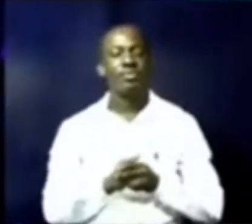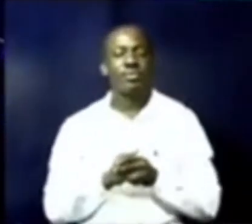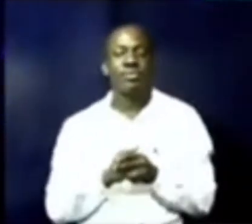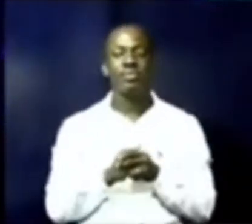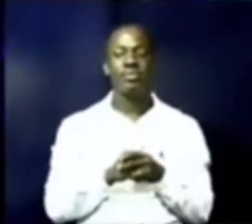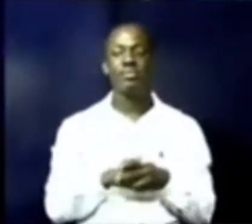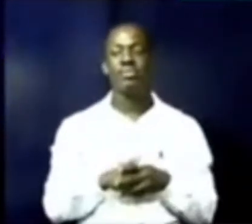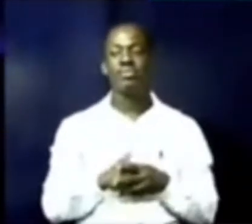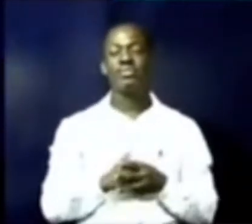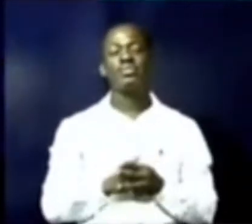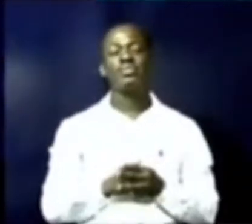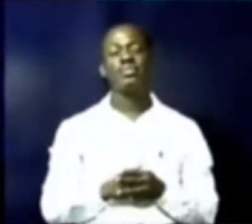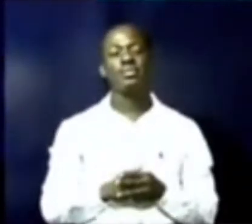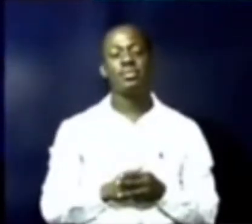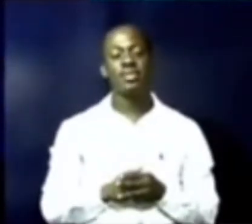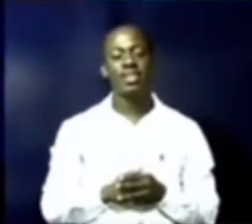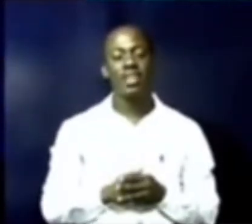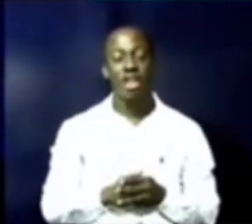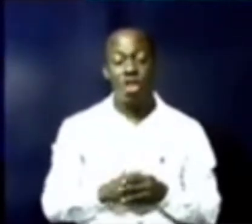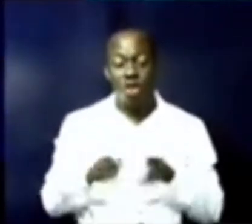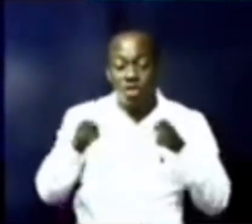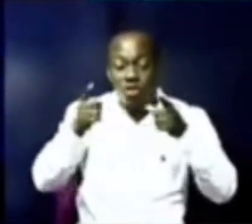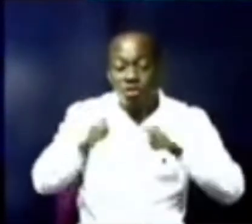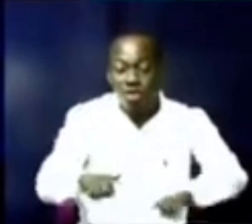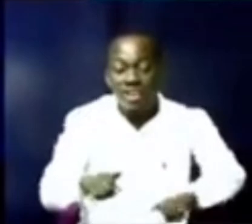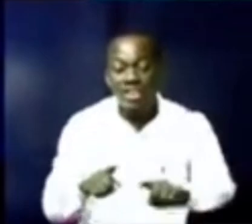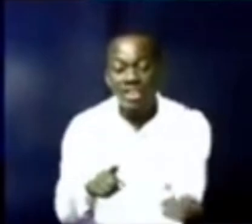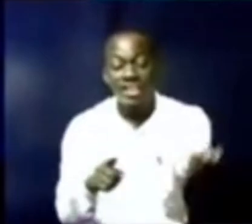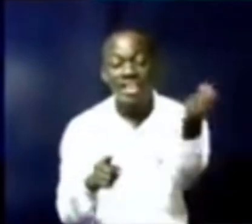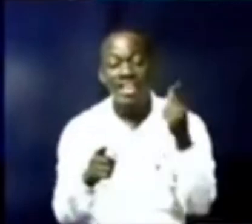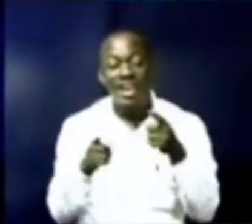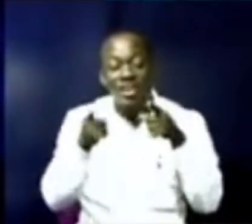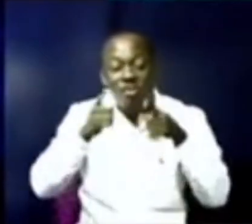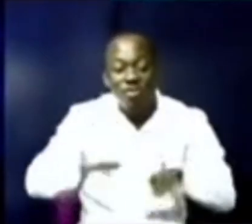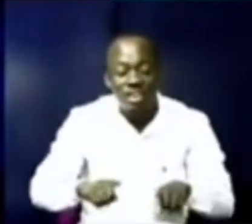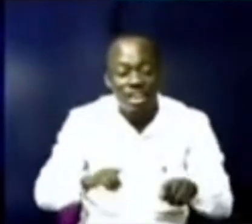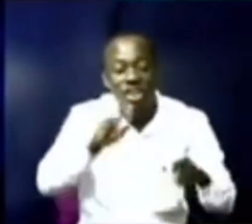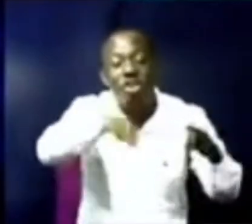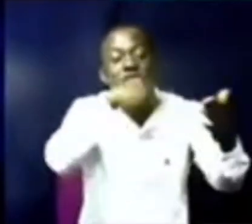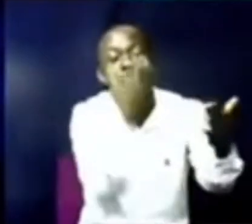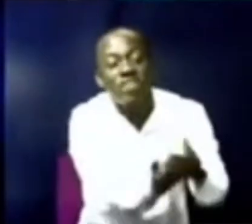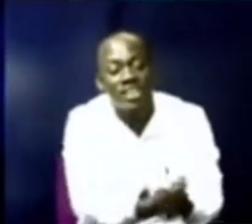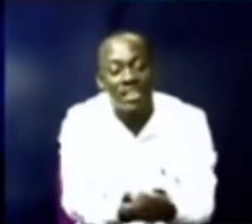So when we got to the offering bowl, I also dropped my hands.